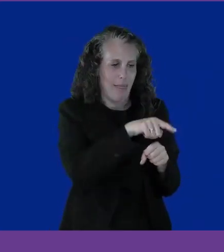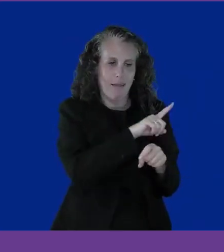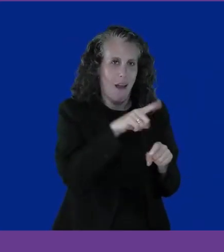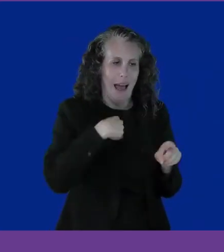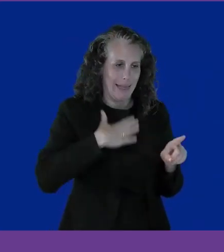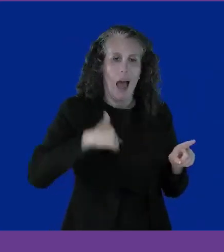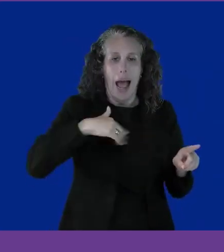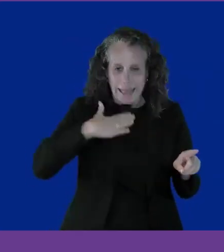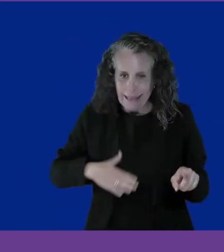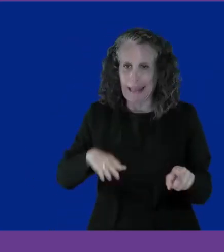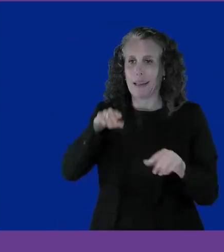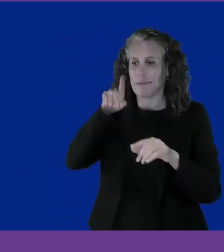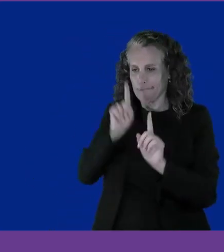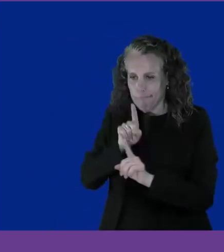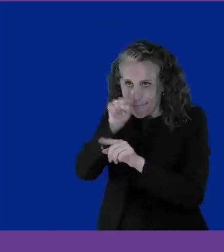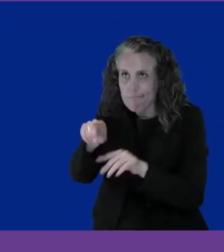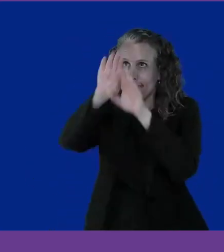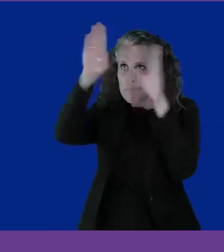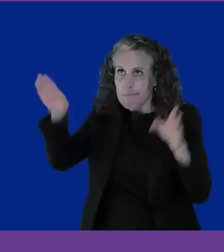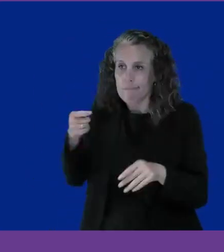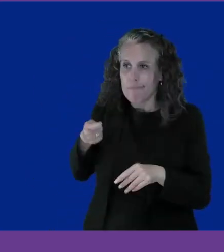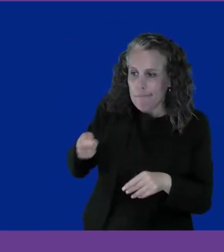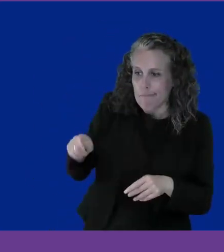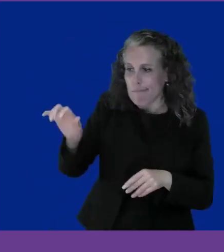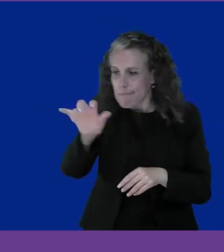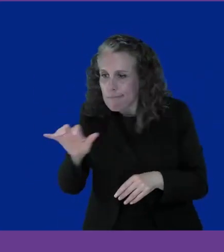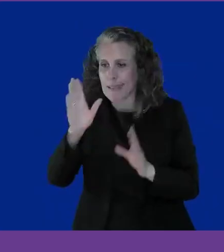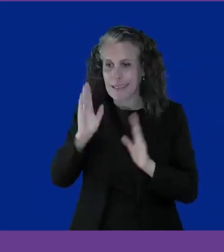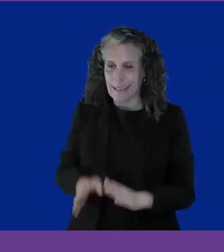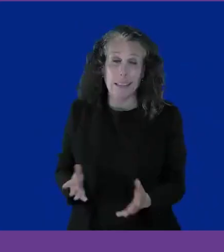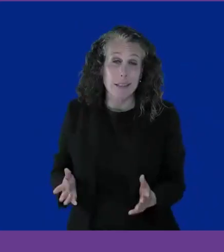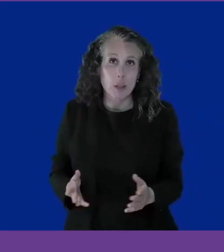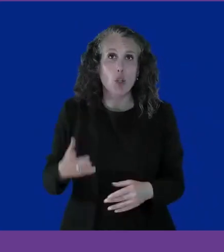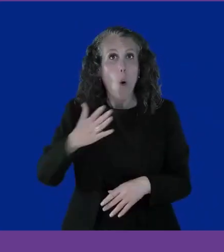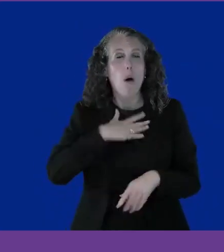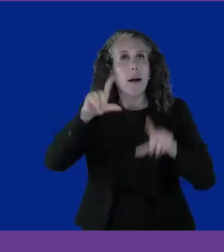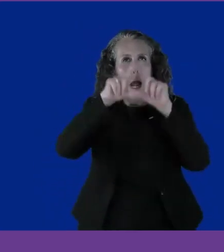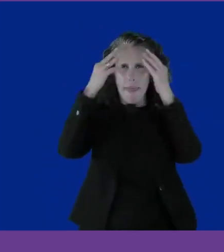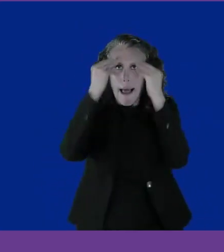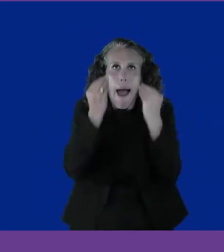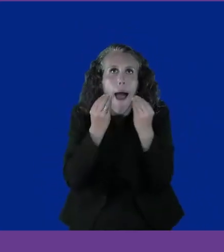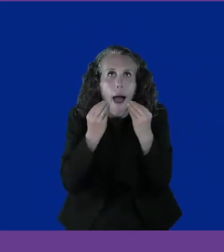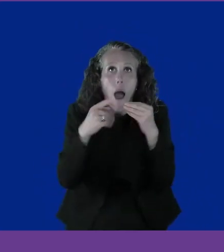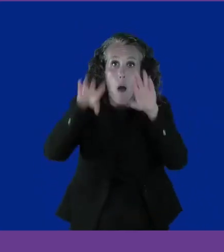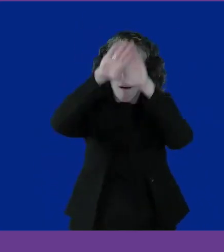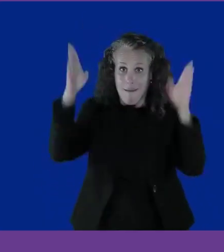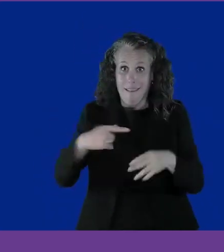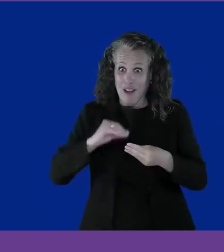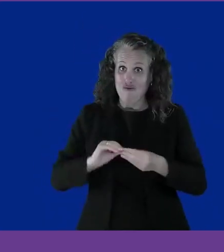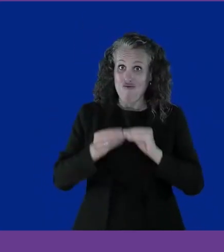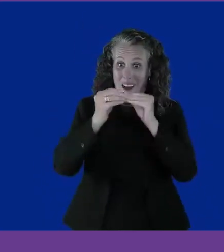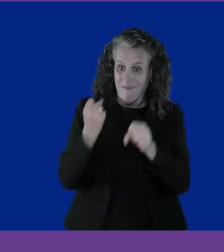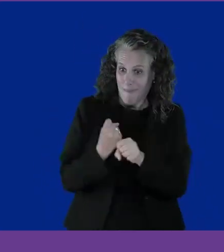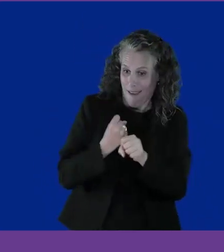we are now at the point, like, we are looking for opportunities to make our terminals more easy to